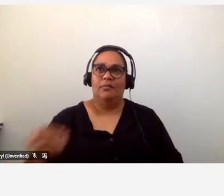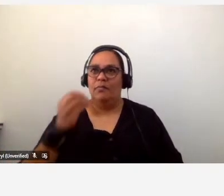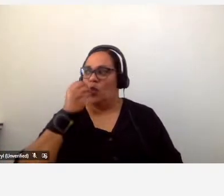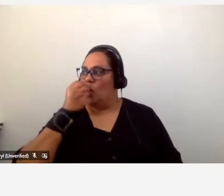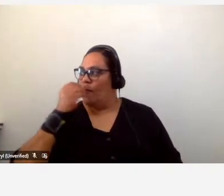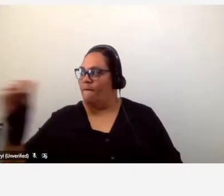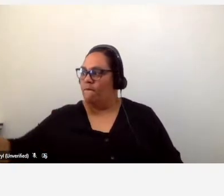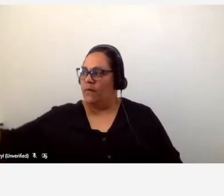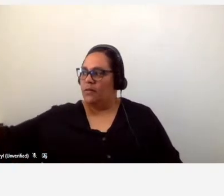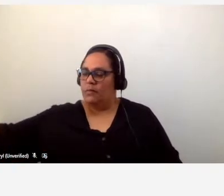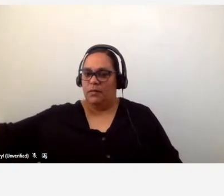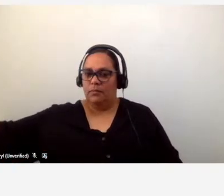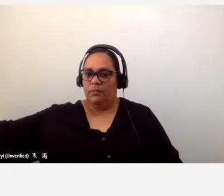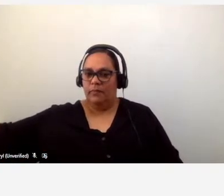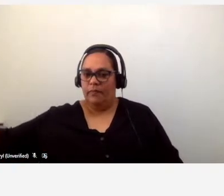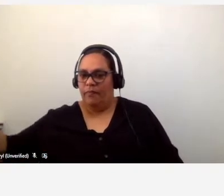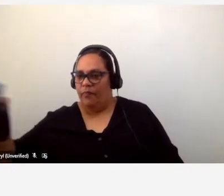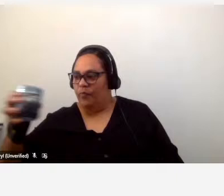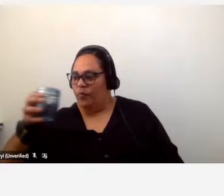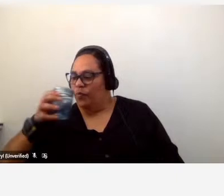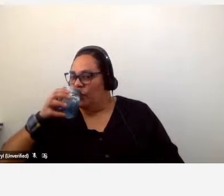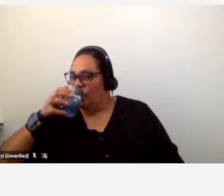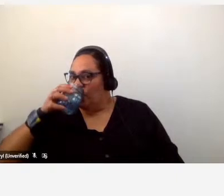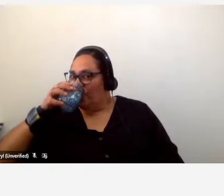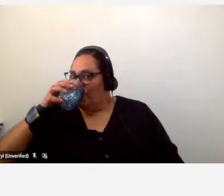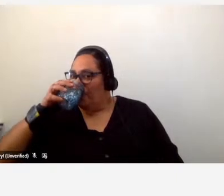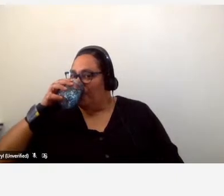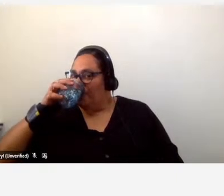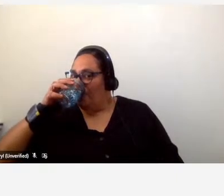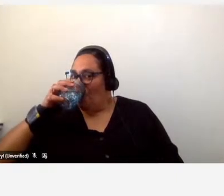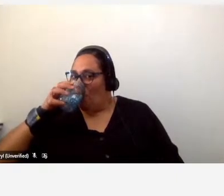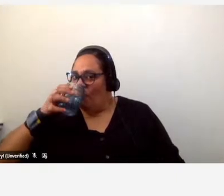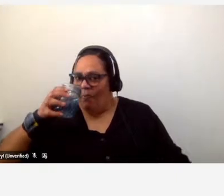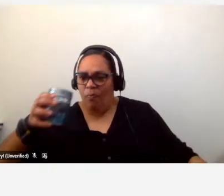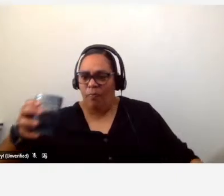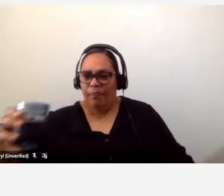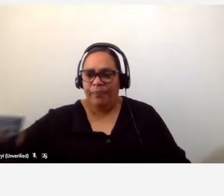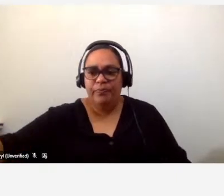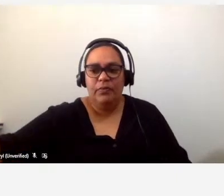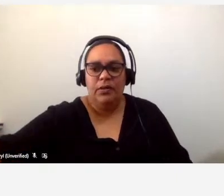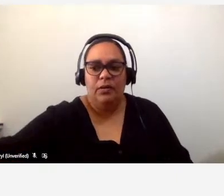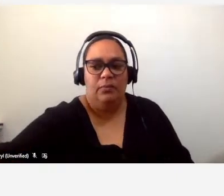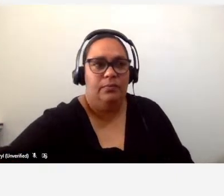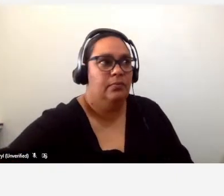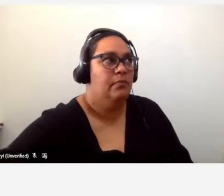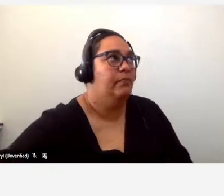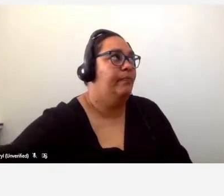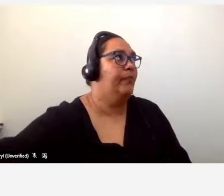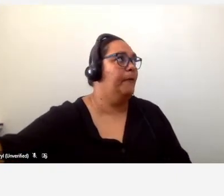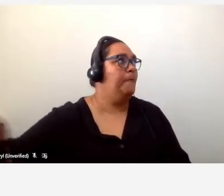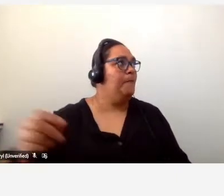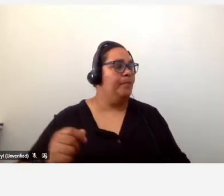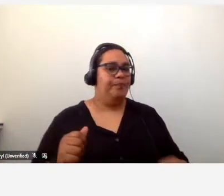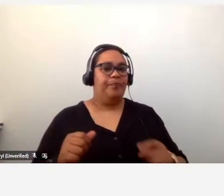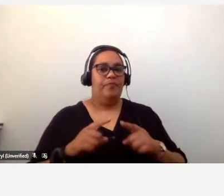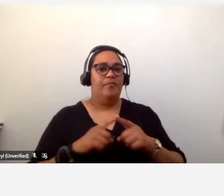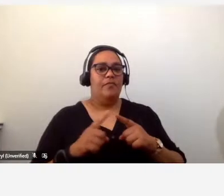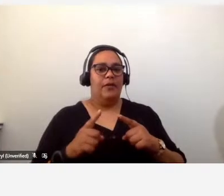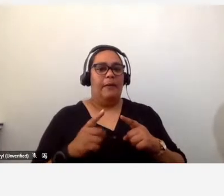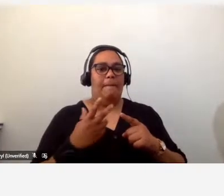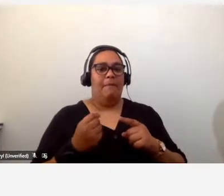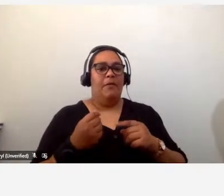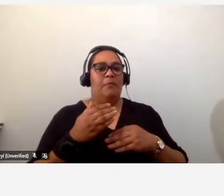Okay, what we can do is we put it in the resolutions as well. When we get there, that within a particular time period, we would like to have